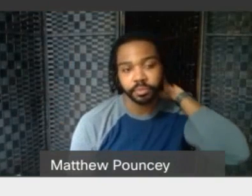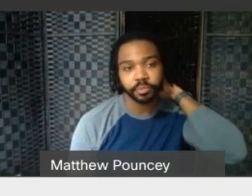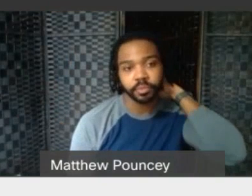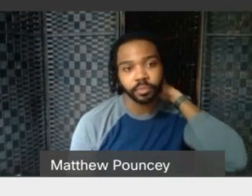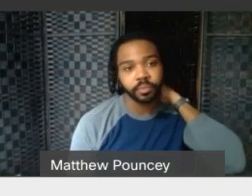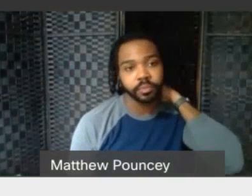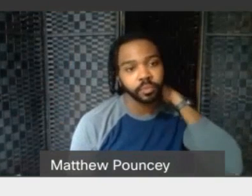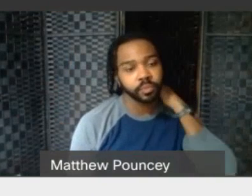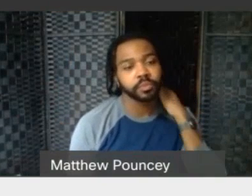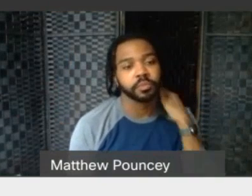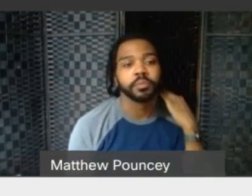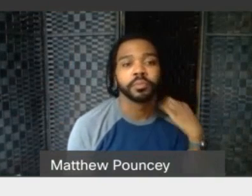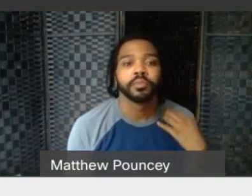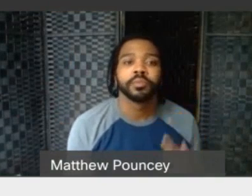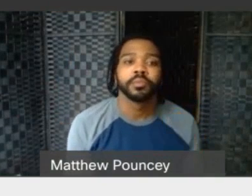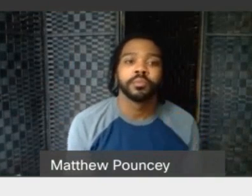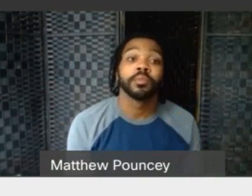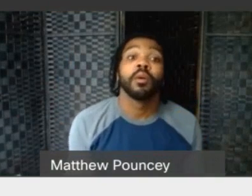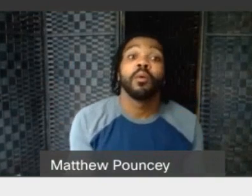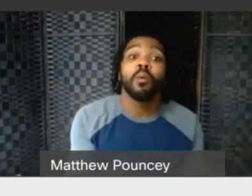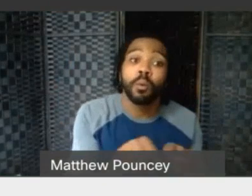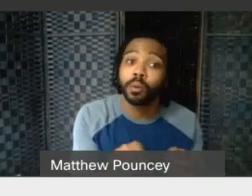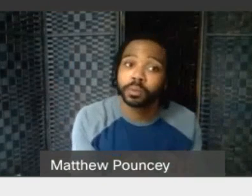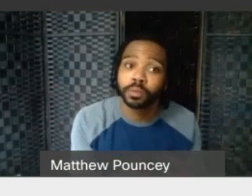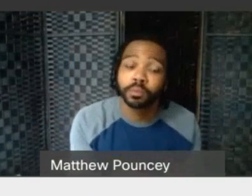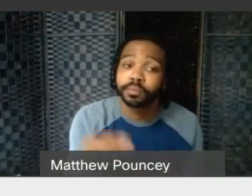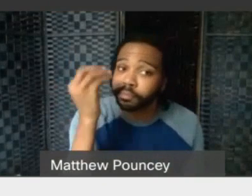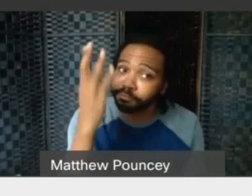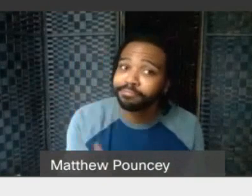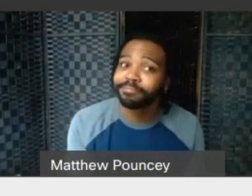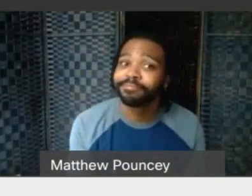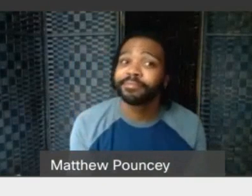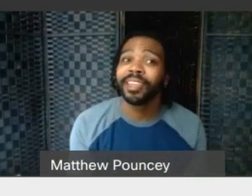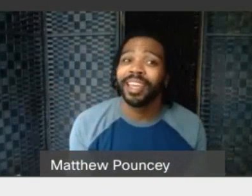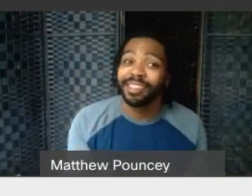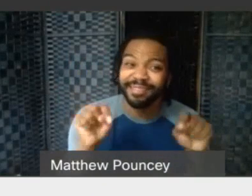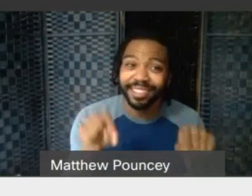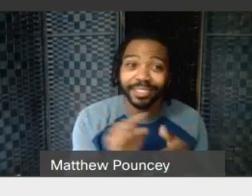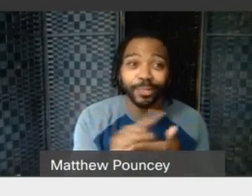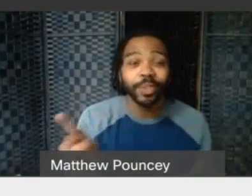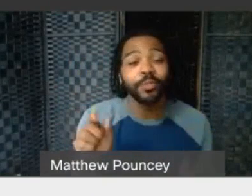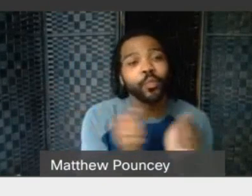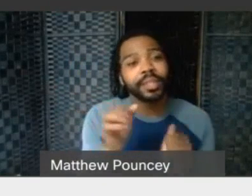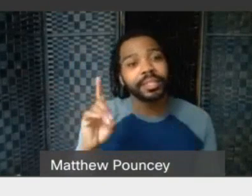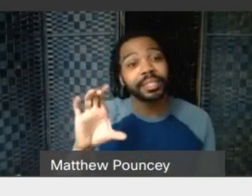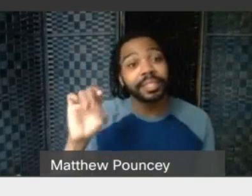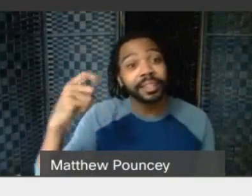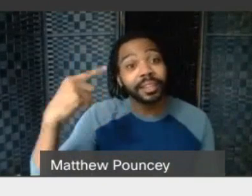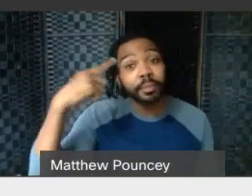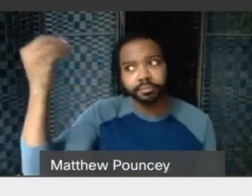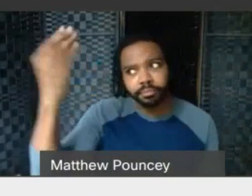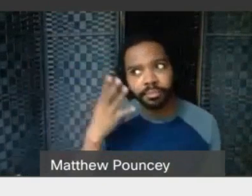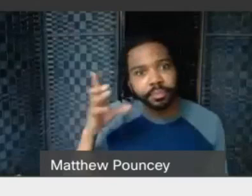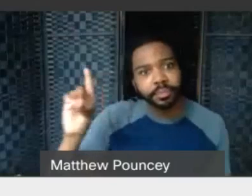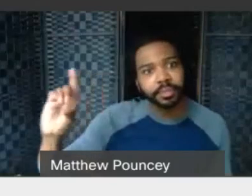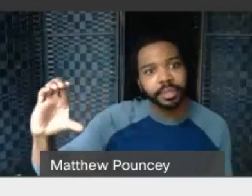And I'll also just let people know that this week within the district government, we were informed by